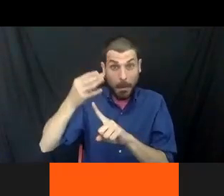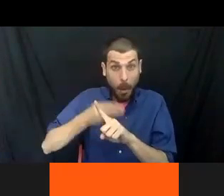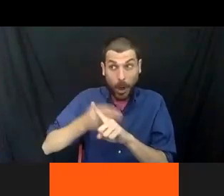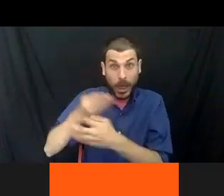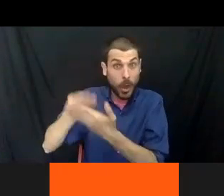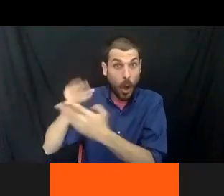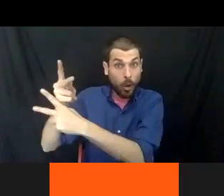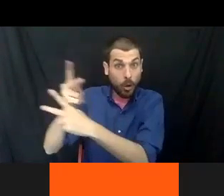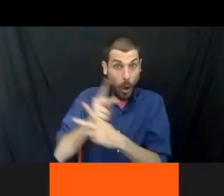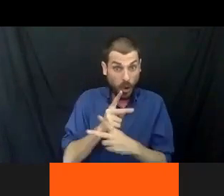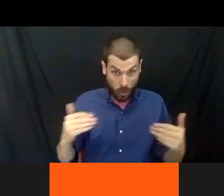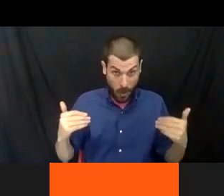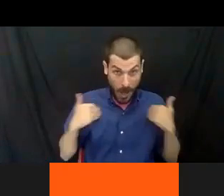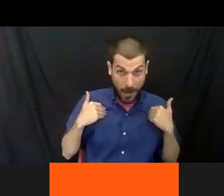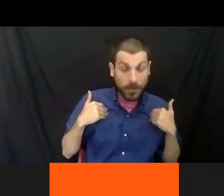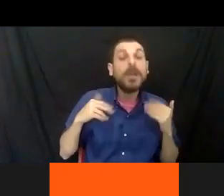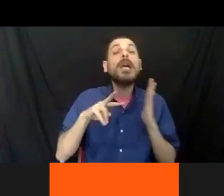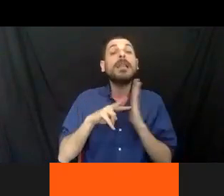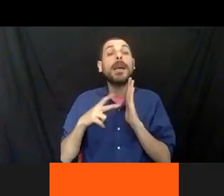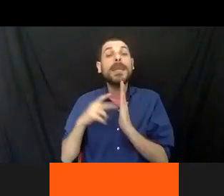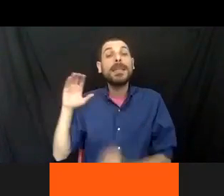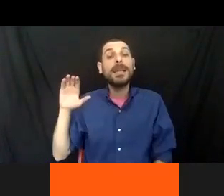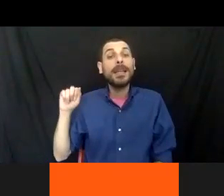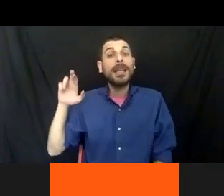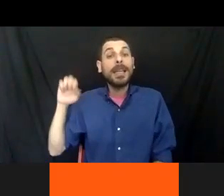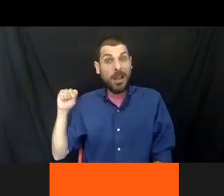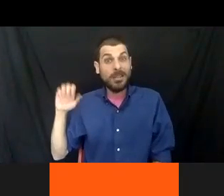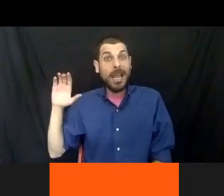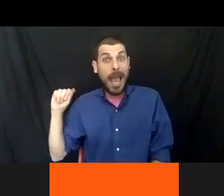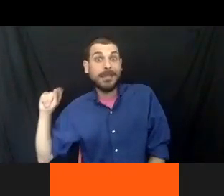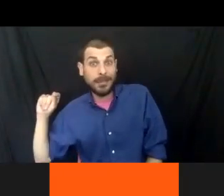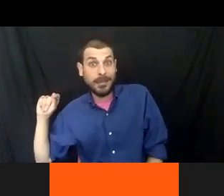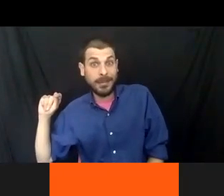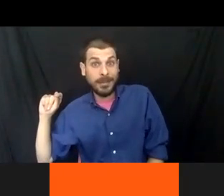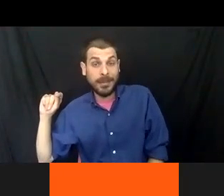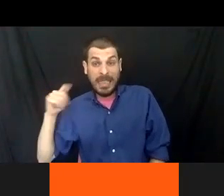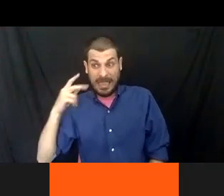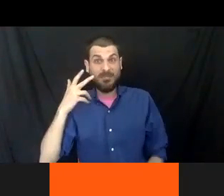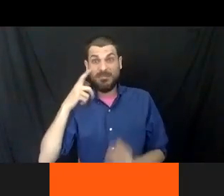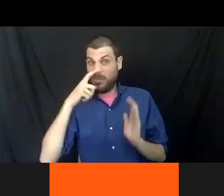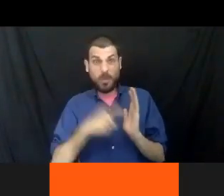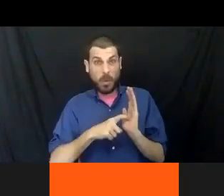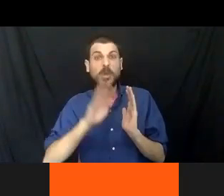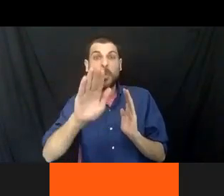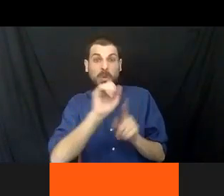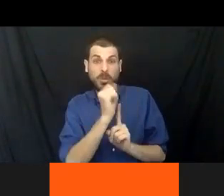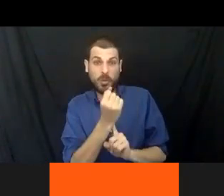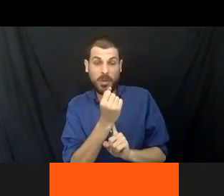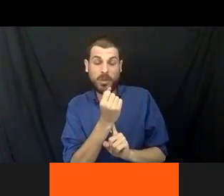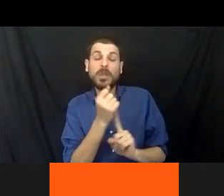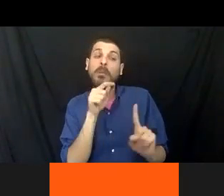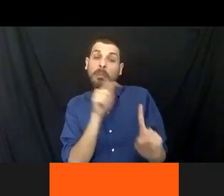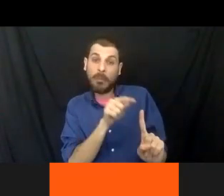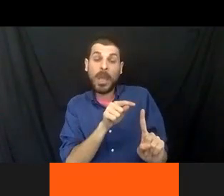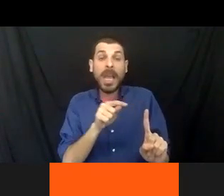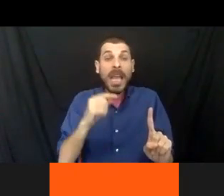CARES Act, if you are experiencing a financial hardship that's due directly or indirectly to the